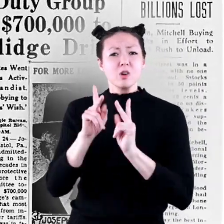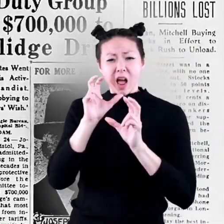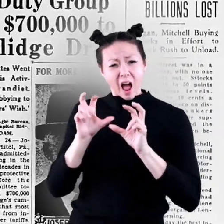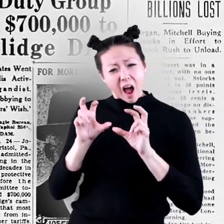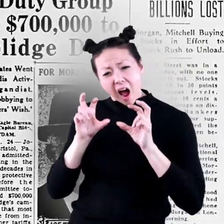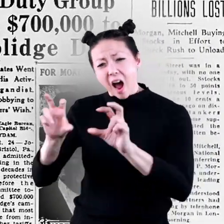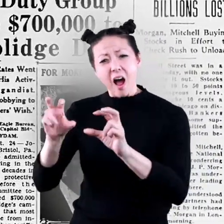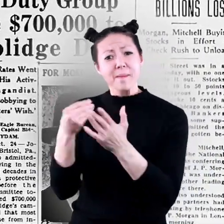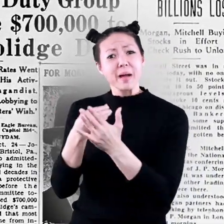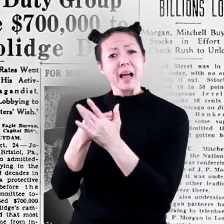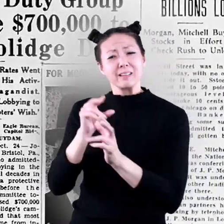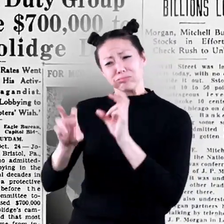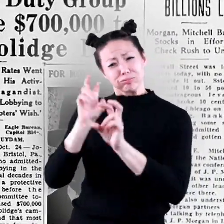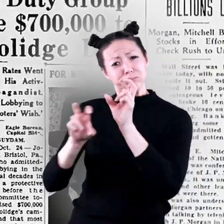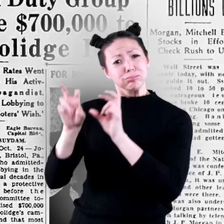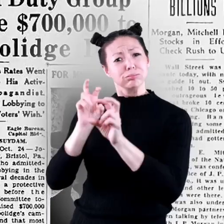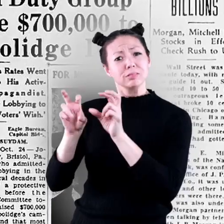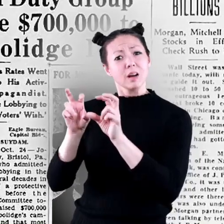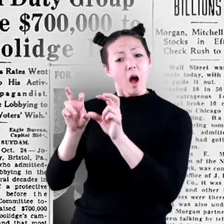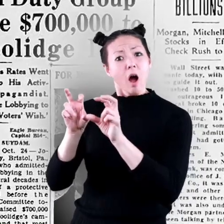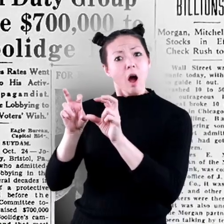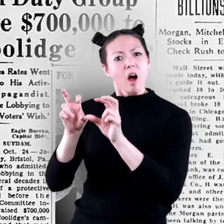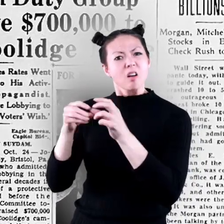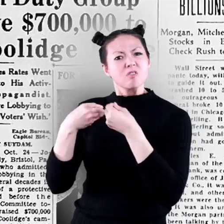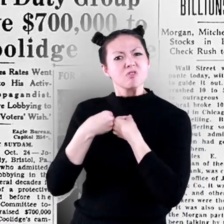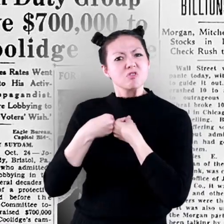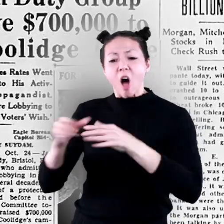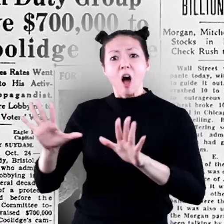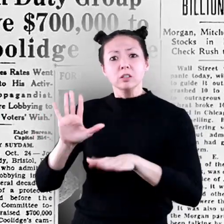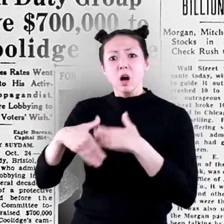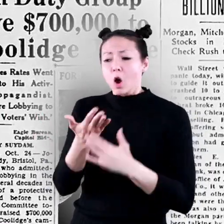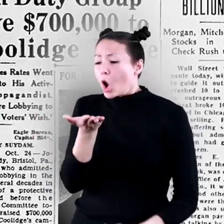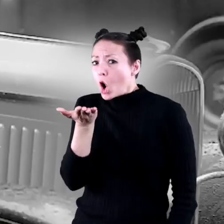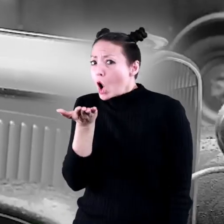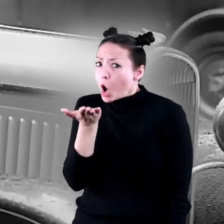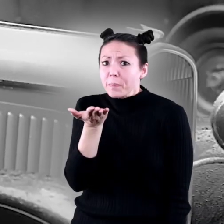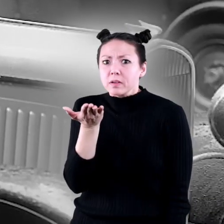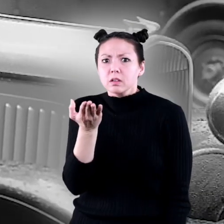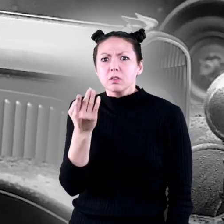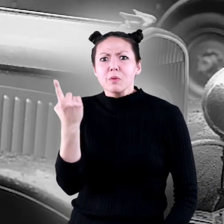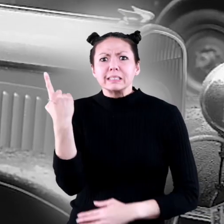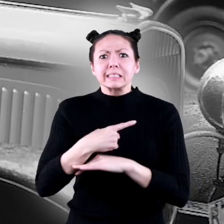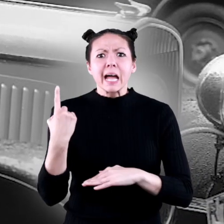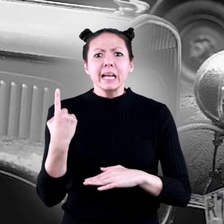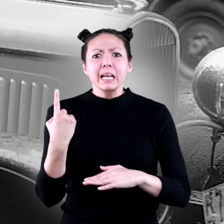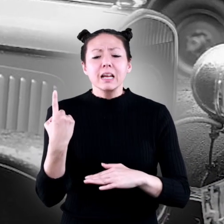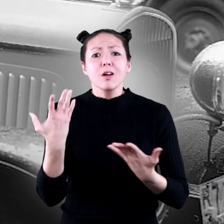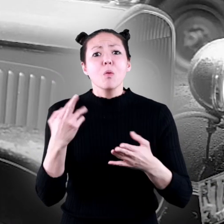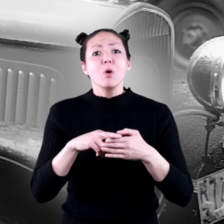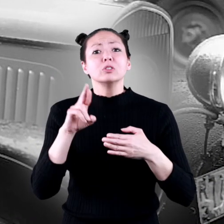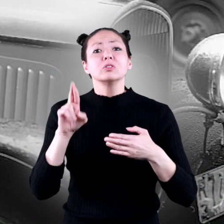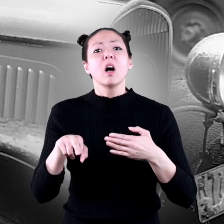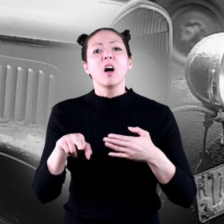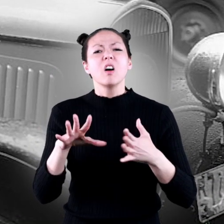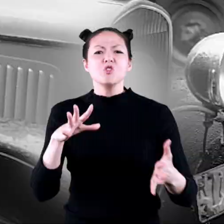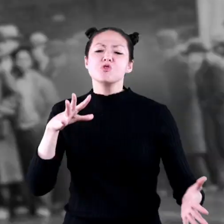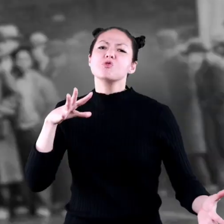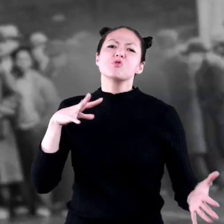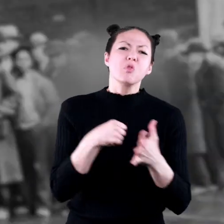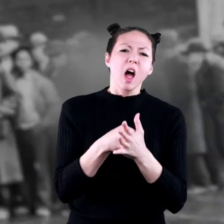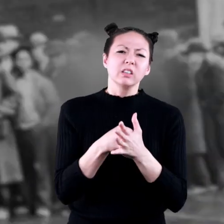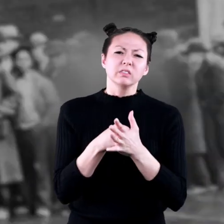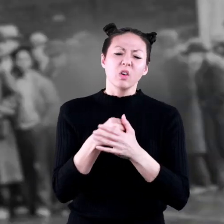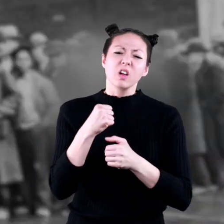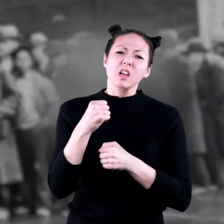went down a lot. People who had put a bunch of their money into the stock market lost almost all of it in just one day.